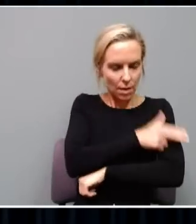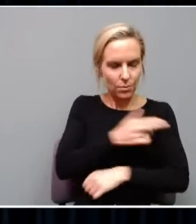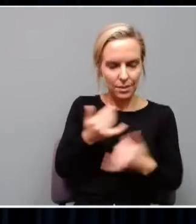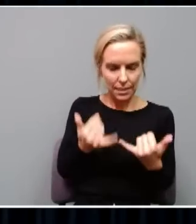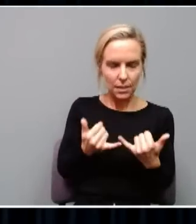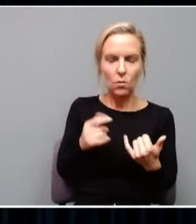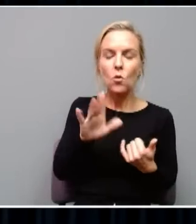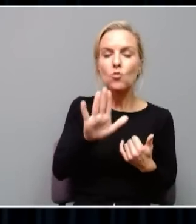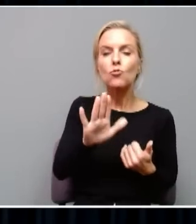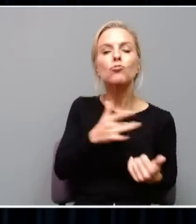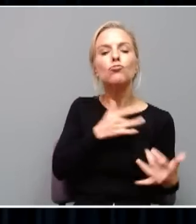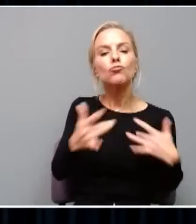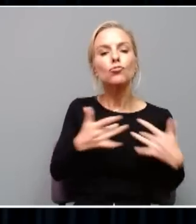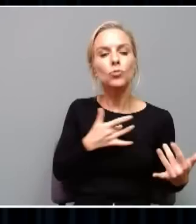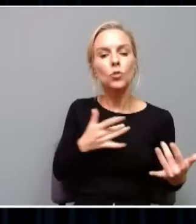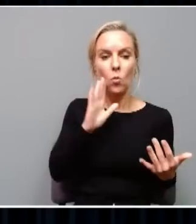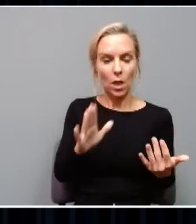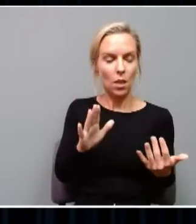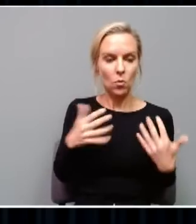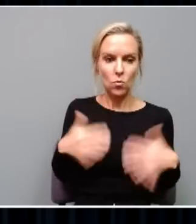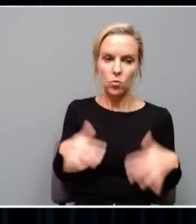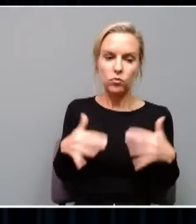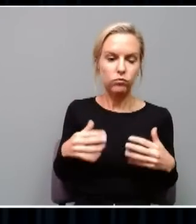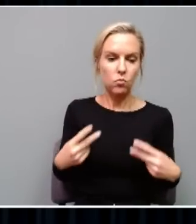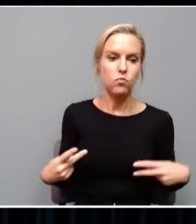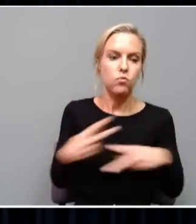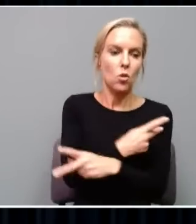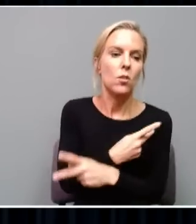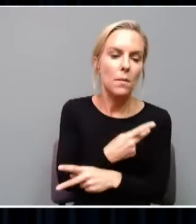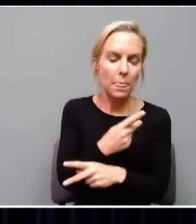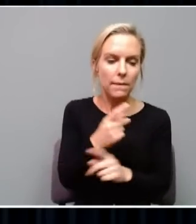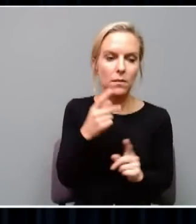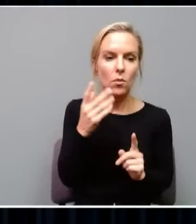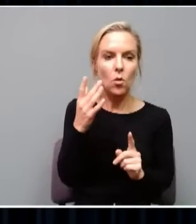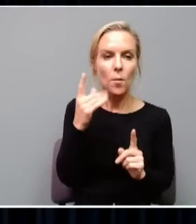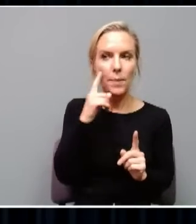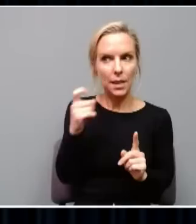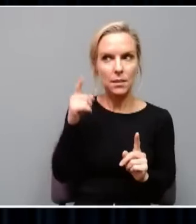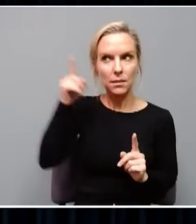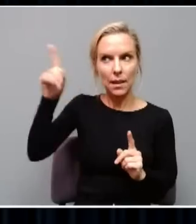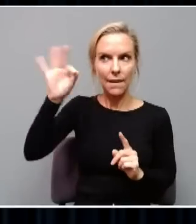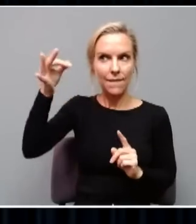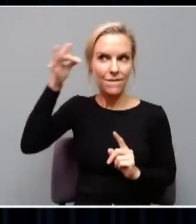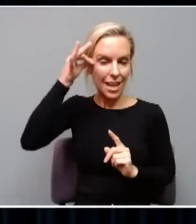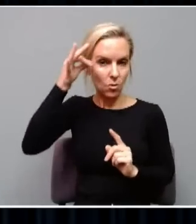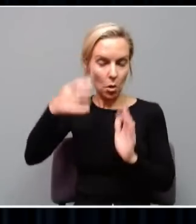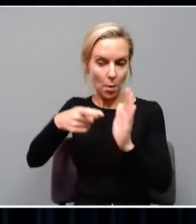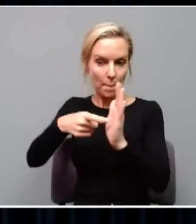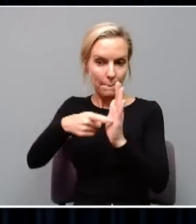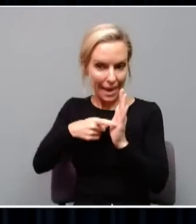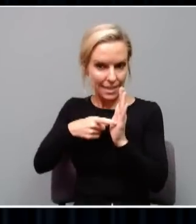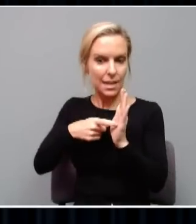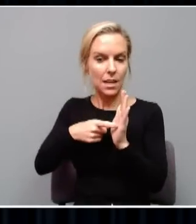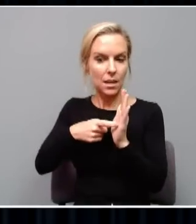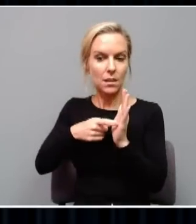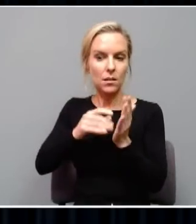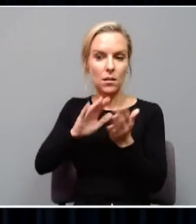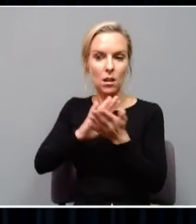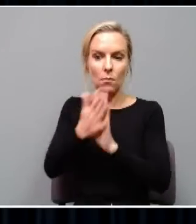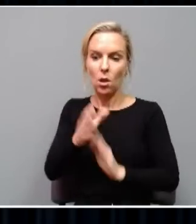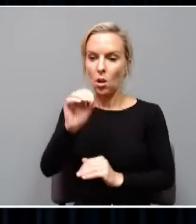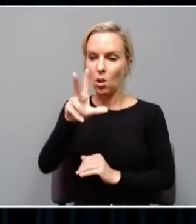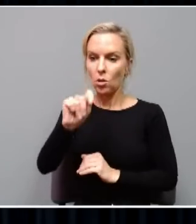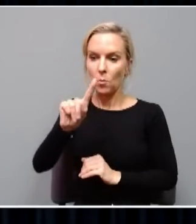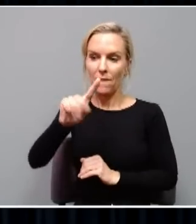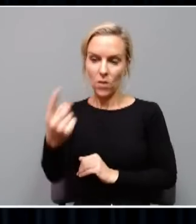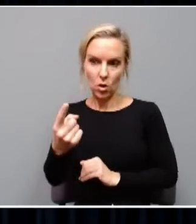going to be exacerbated by the federal mandate on vaccines, which goes into effect on October 1st? Many hospitals are saying if you're